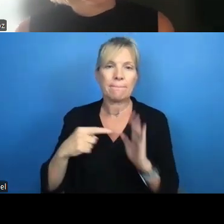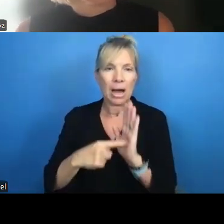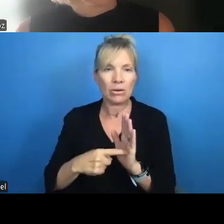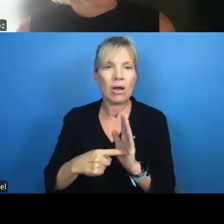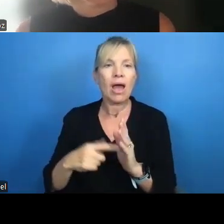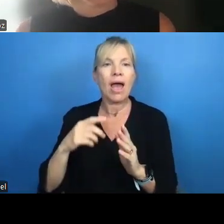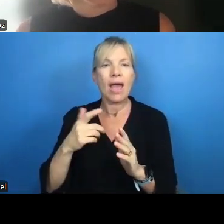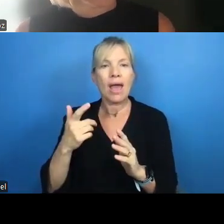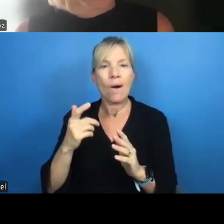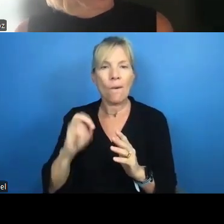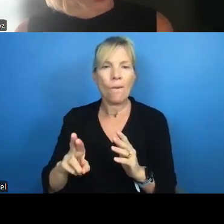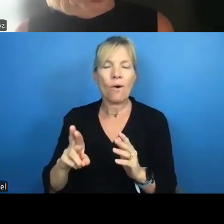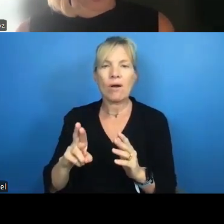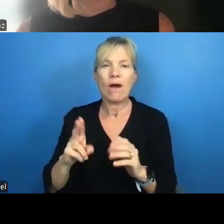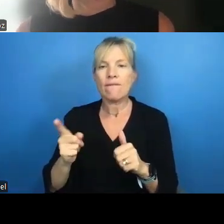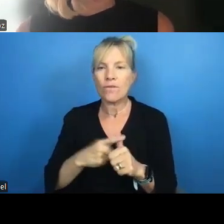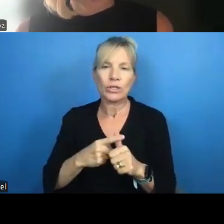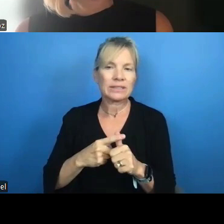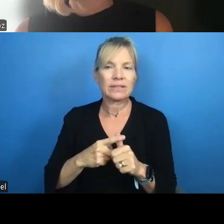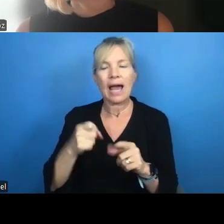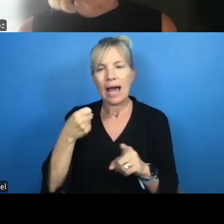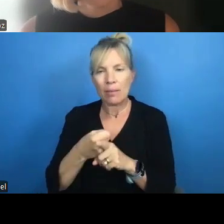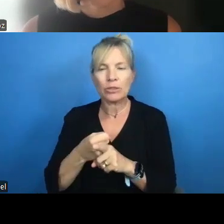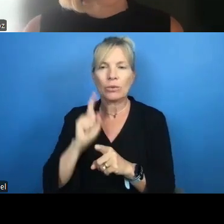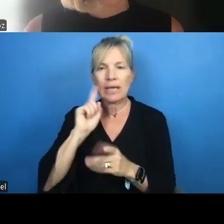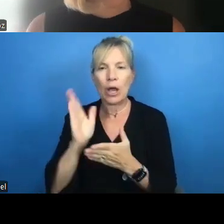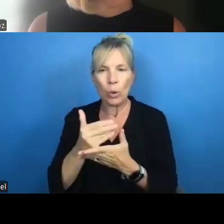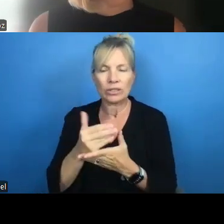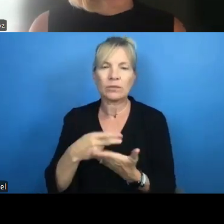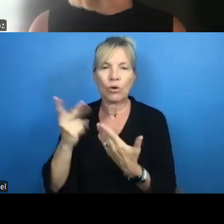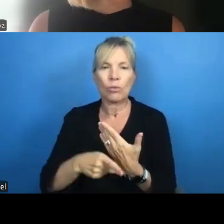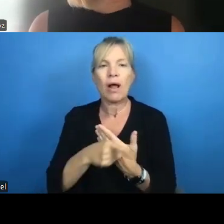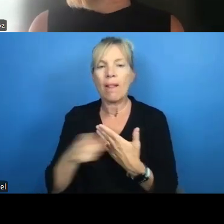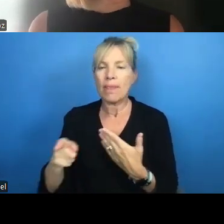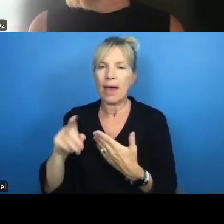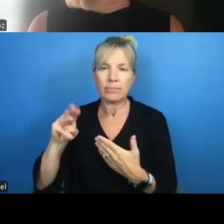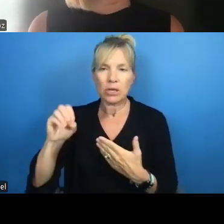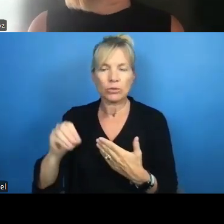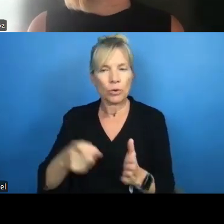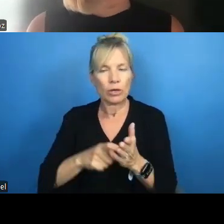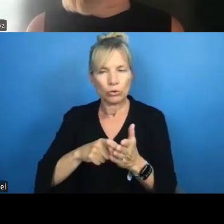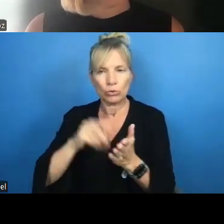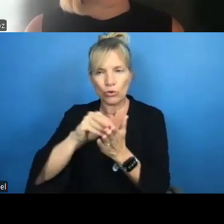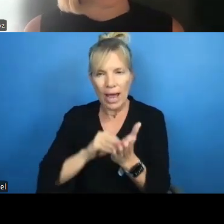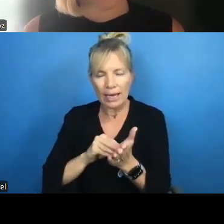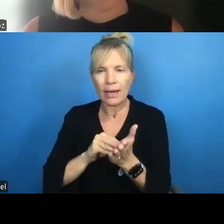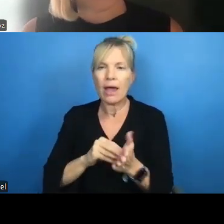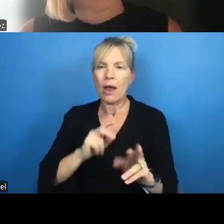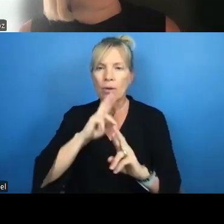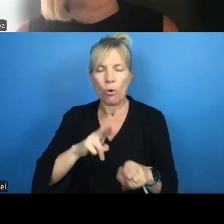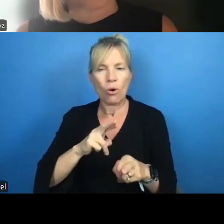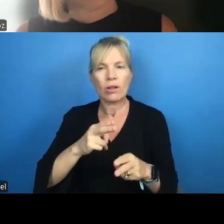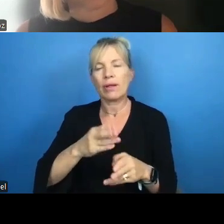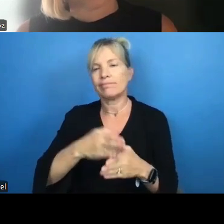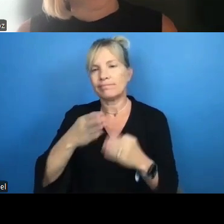and or first episode psychosis programs. MCOs are required to track and report outcome data demonstrating the